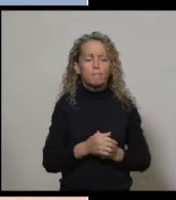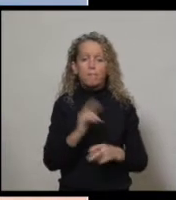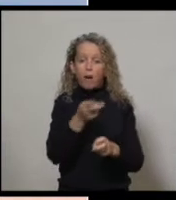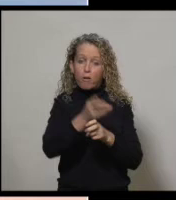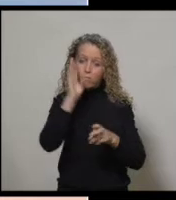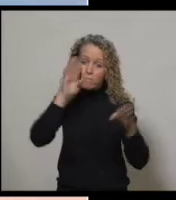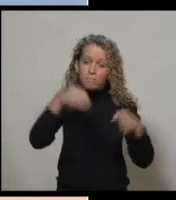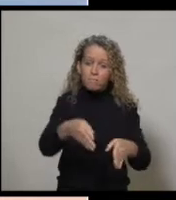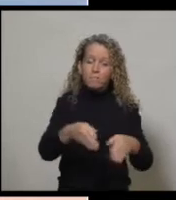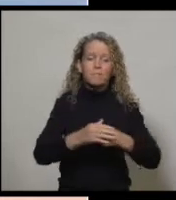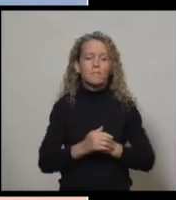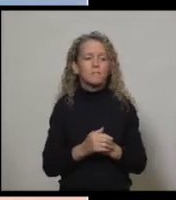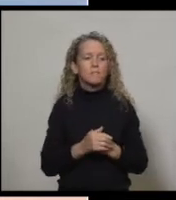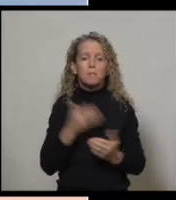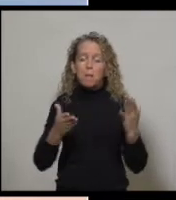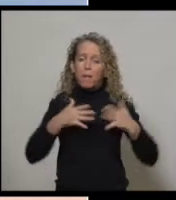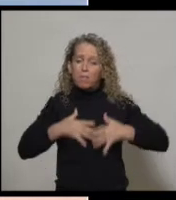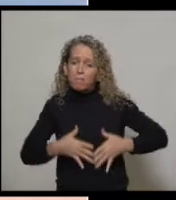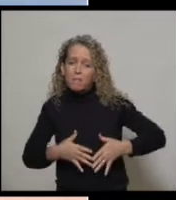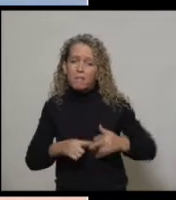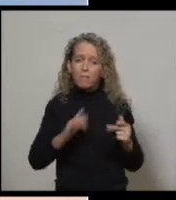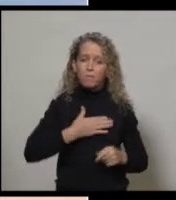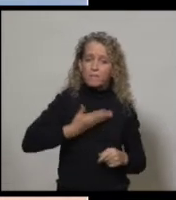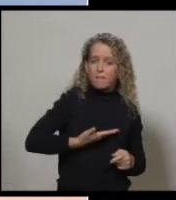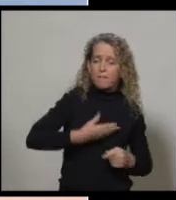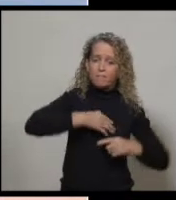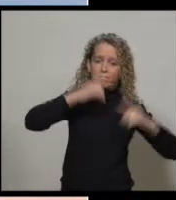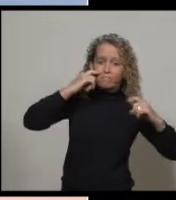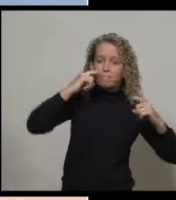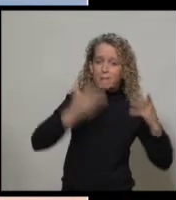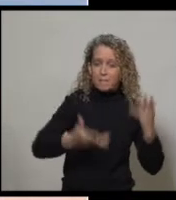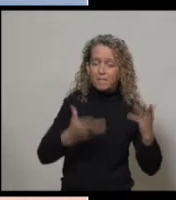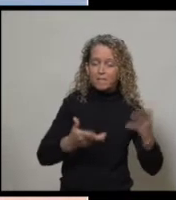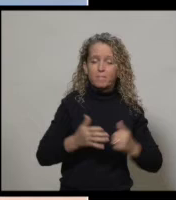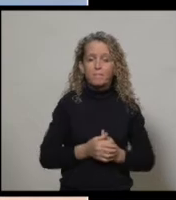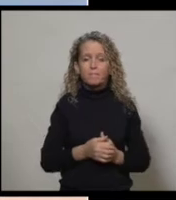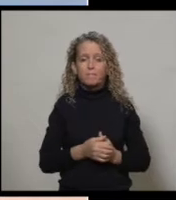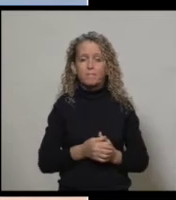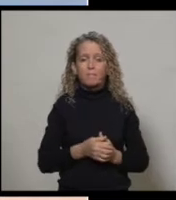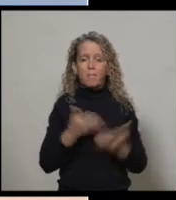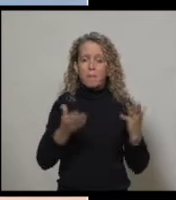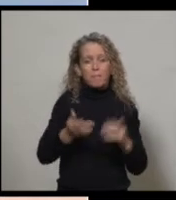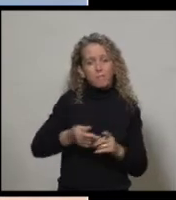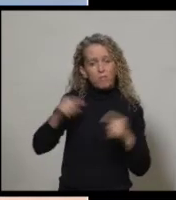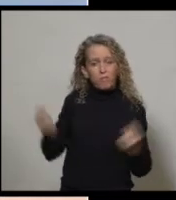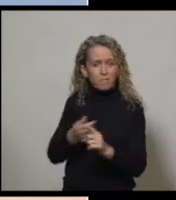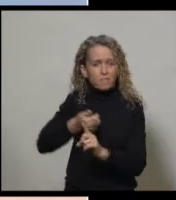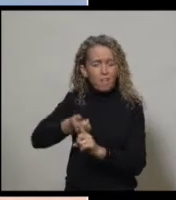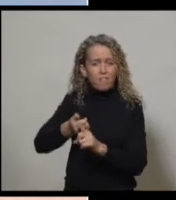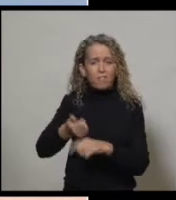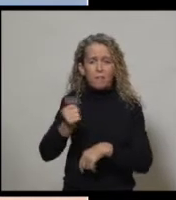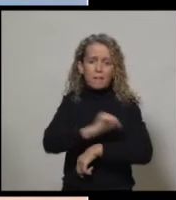very maybe upset or depressed in the school, in the classroom. They may be feeling that they want to self-harm. You may learn that they're